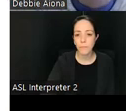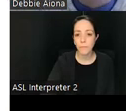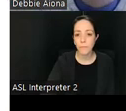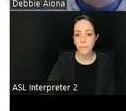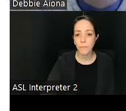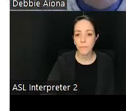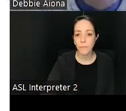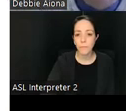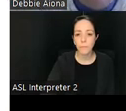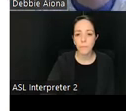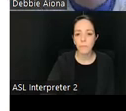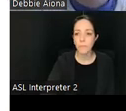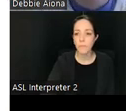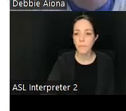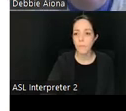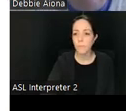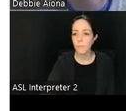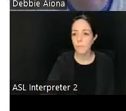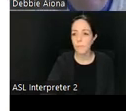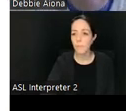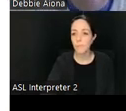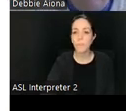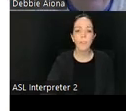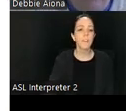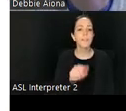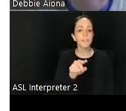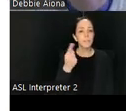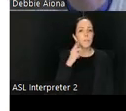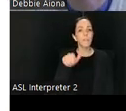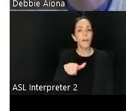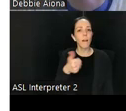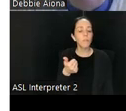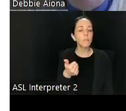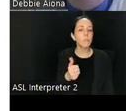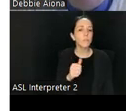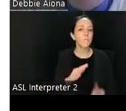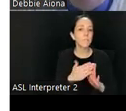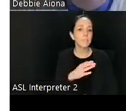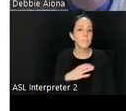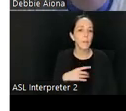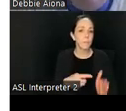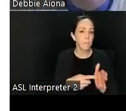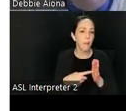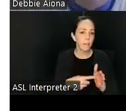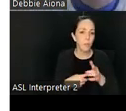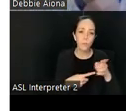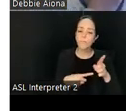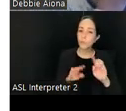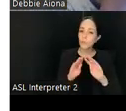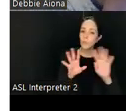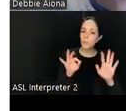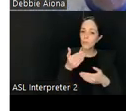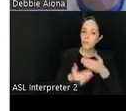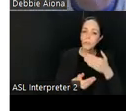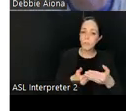this is something else the city council mandated, I'm pretty sure. Transparency of the process. When will reports come back to council? How